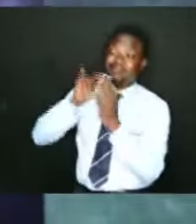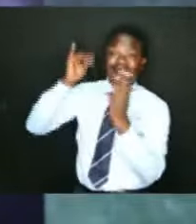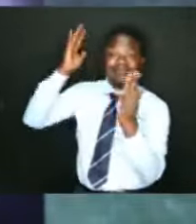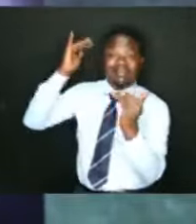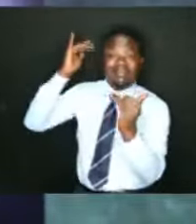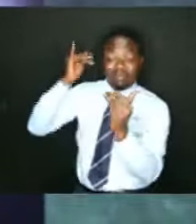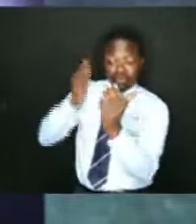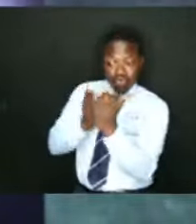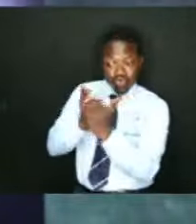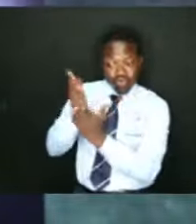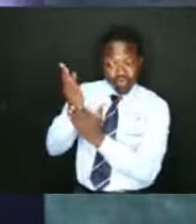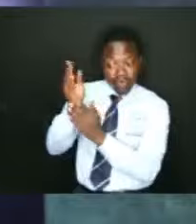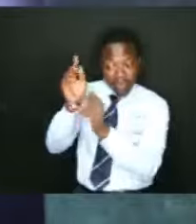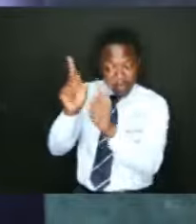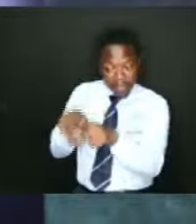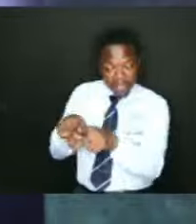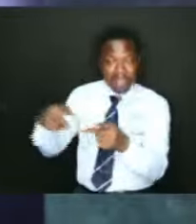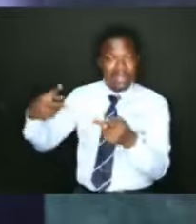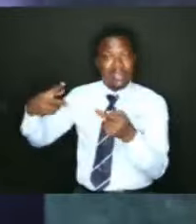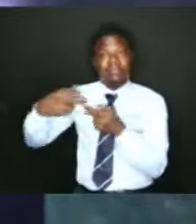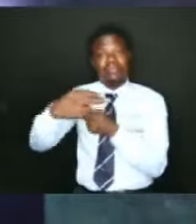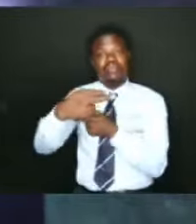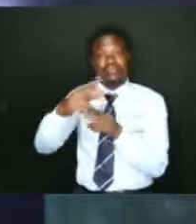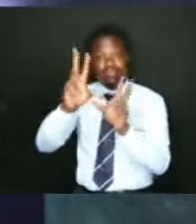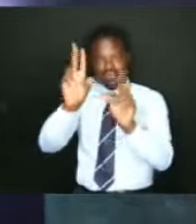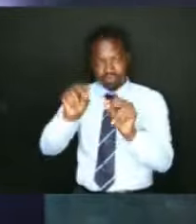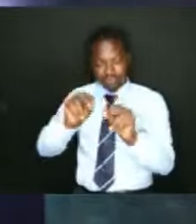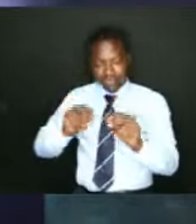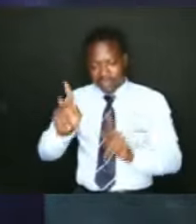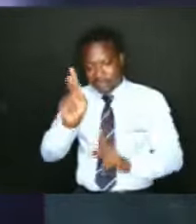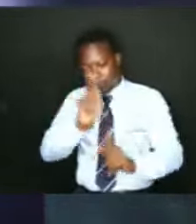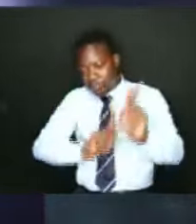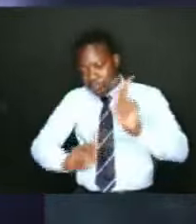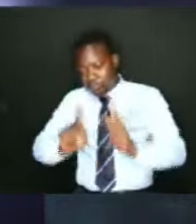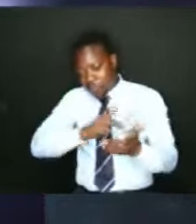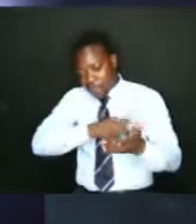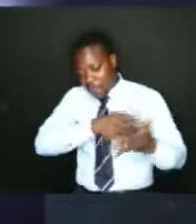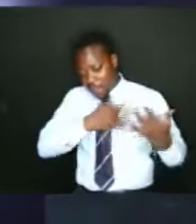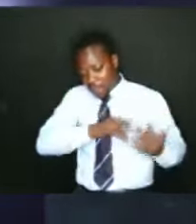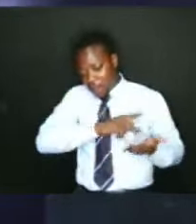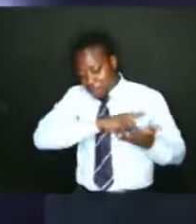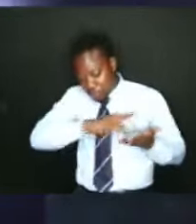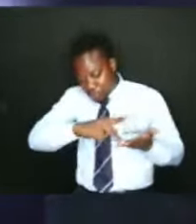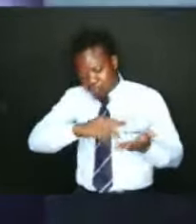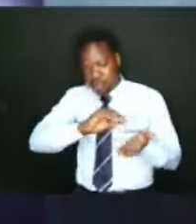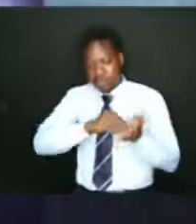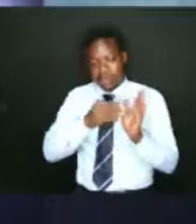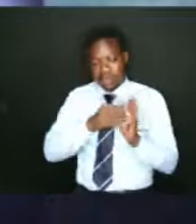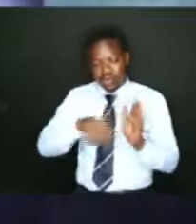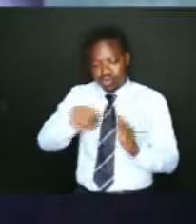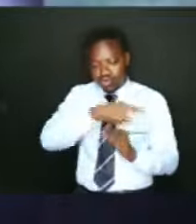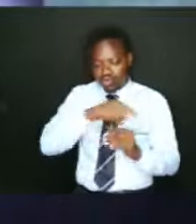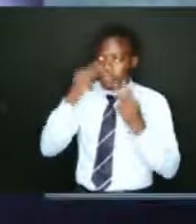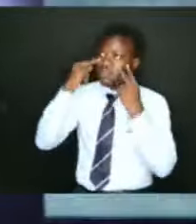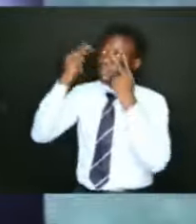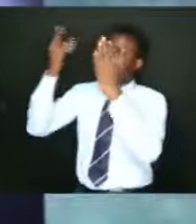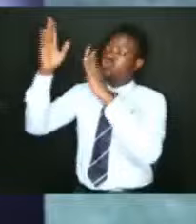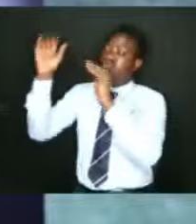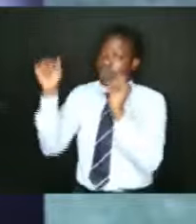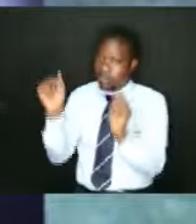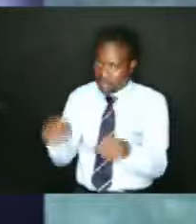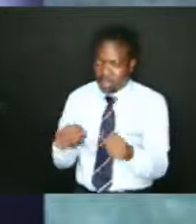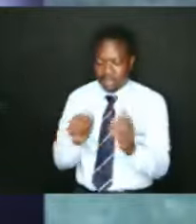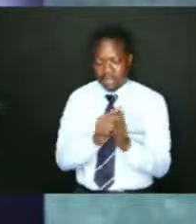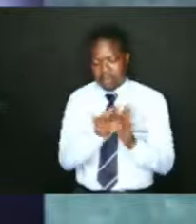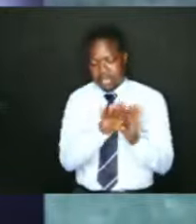expectation of the righteous shall not be cut off. Blessed are the pure in heart, for they shall see God. We are asking the Lord that he